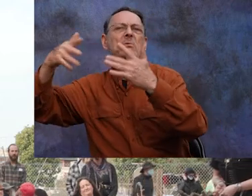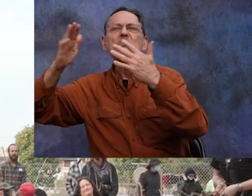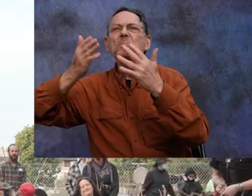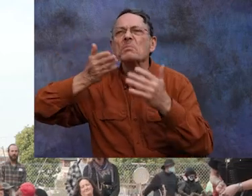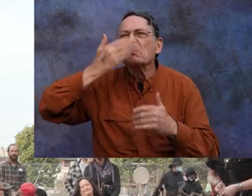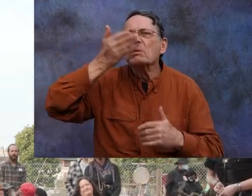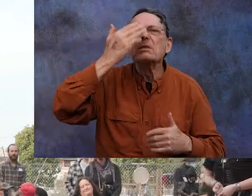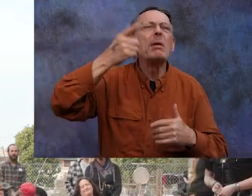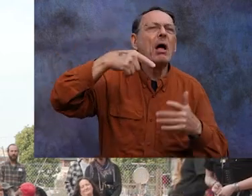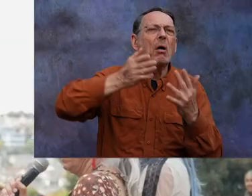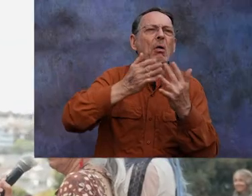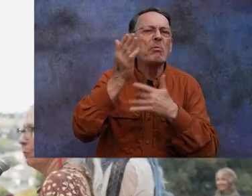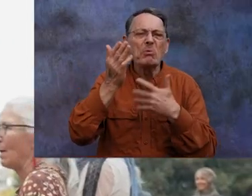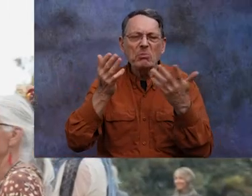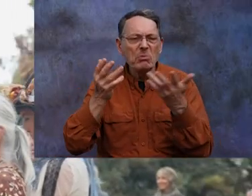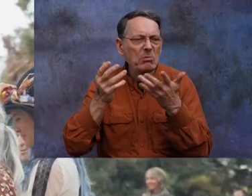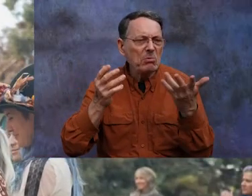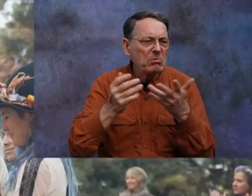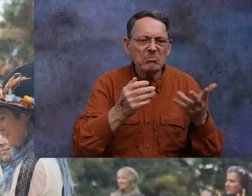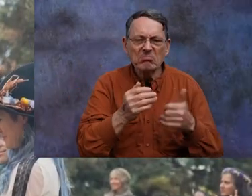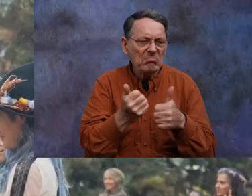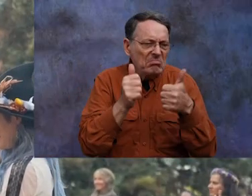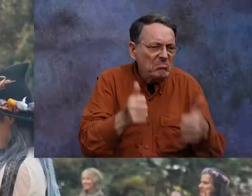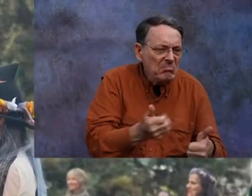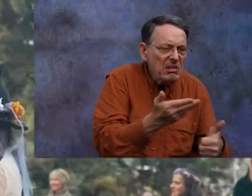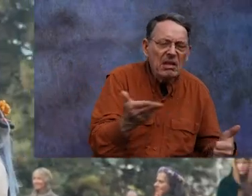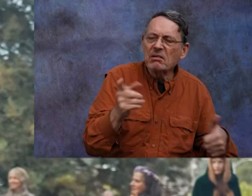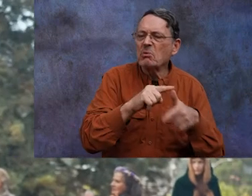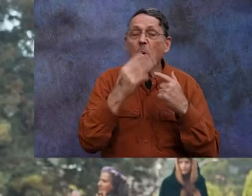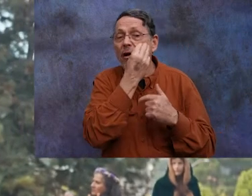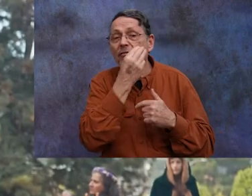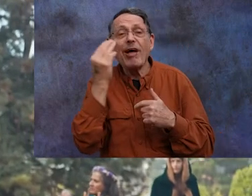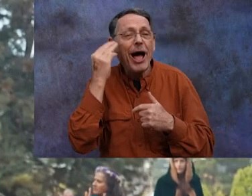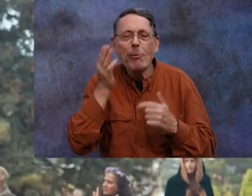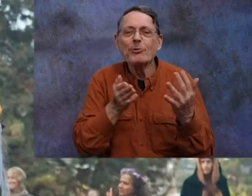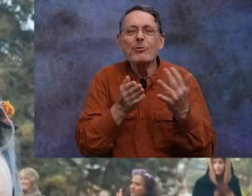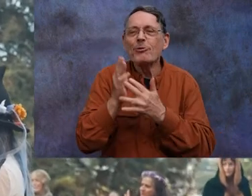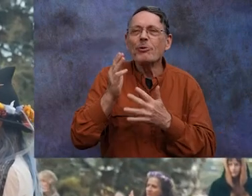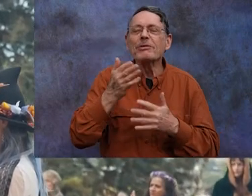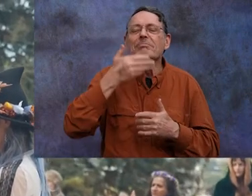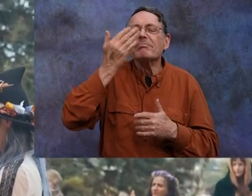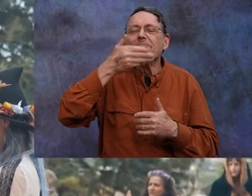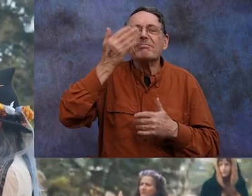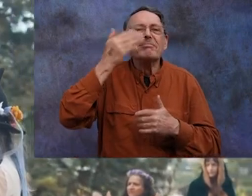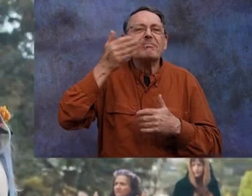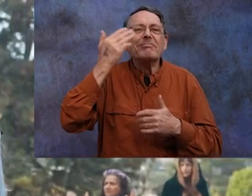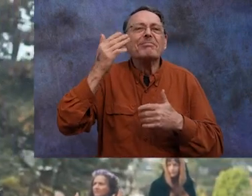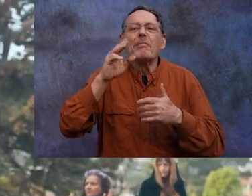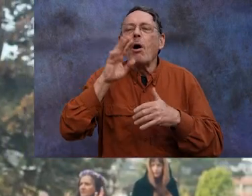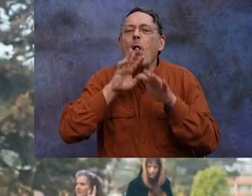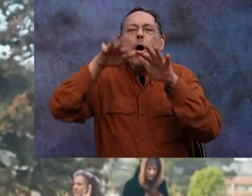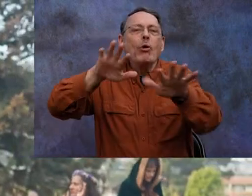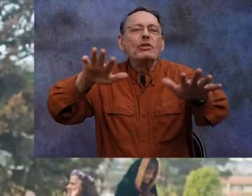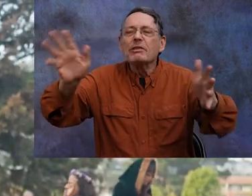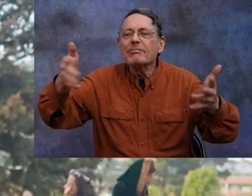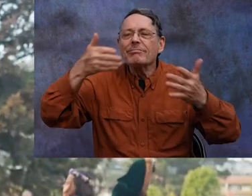smell of rot and flowers, through the tangy air of the ocean, and through